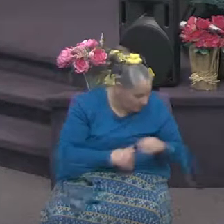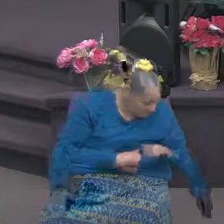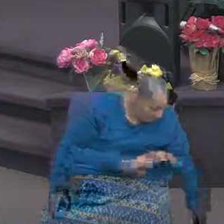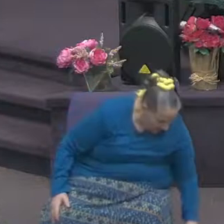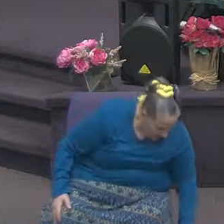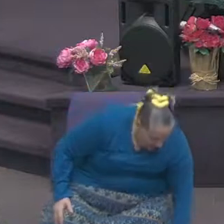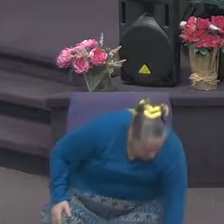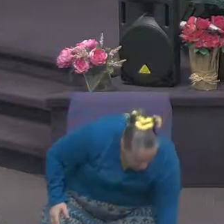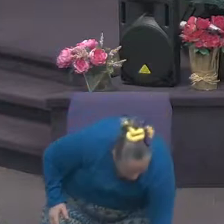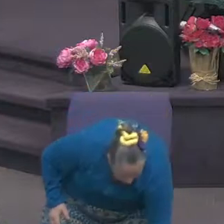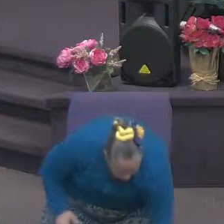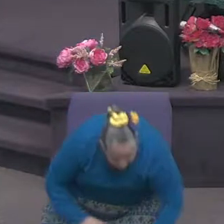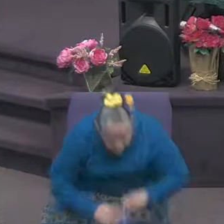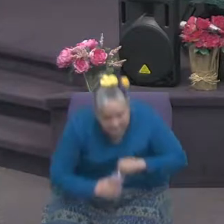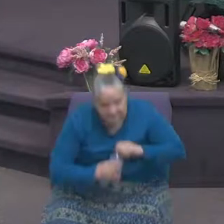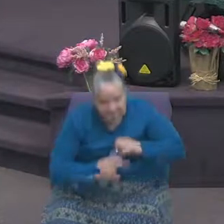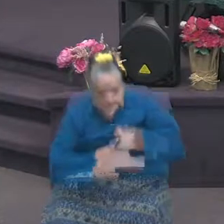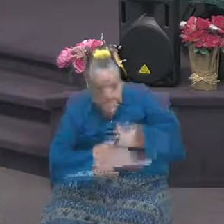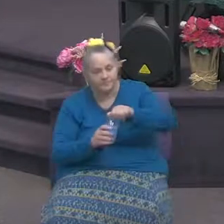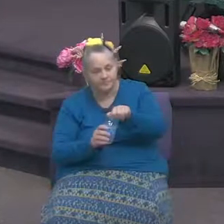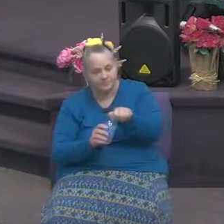The Lord impressed me to do this.